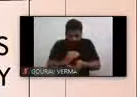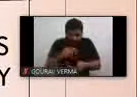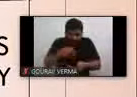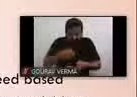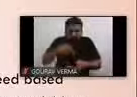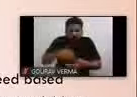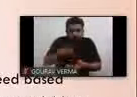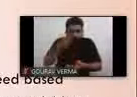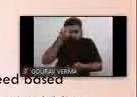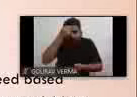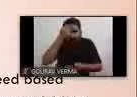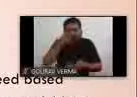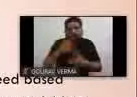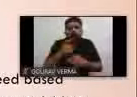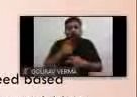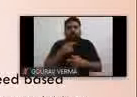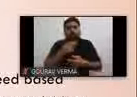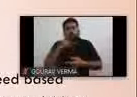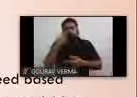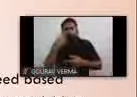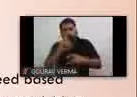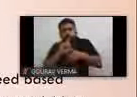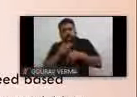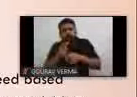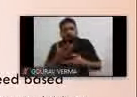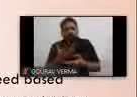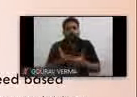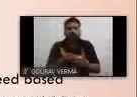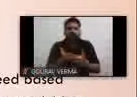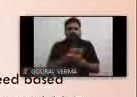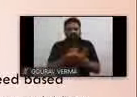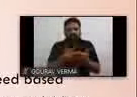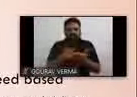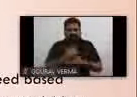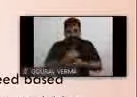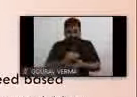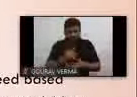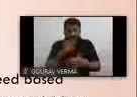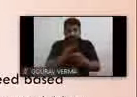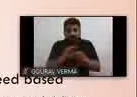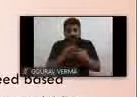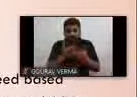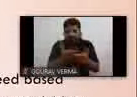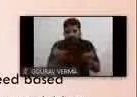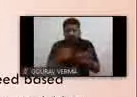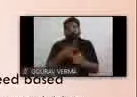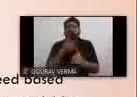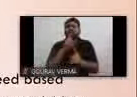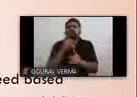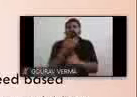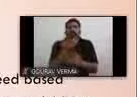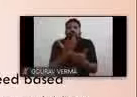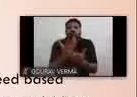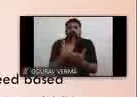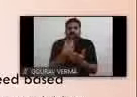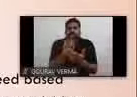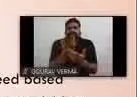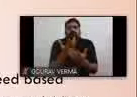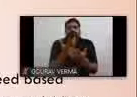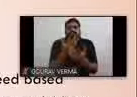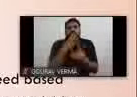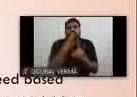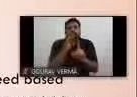there was a delayed cry. So all these children may not have a disability. I mean, we may not be able